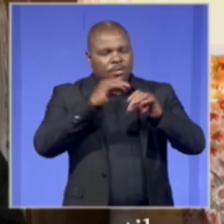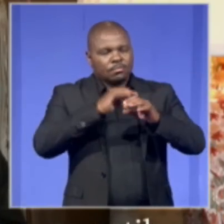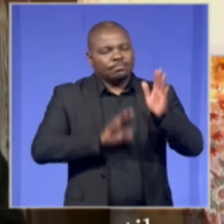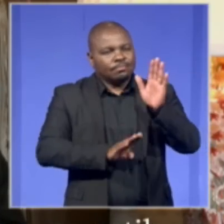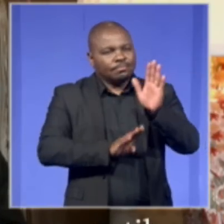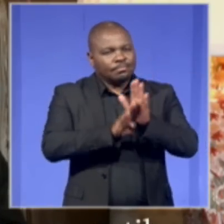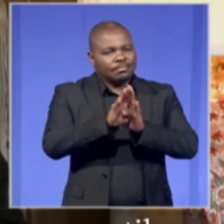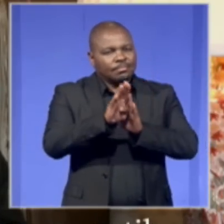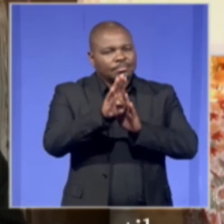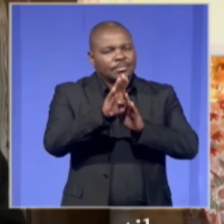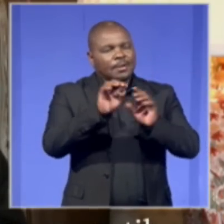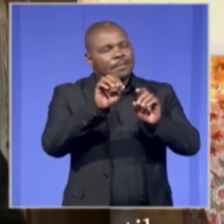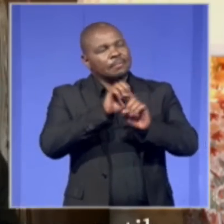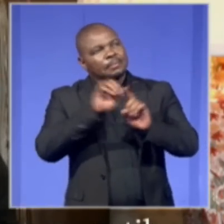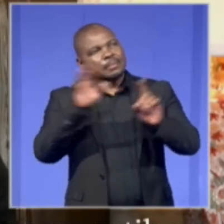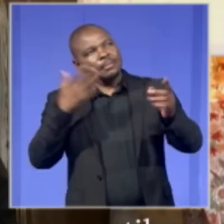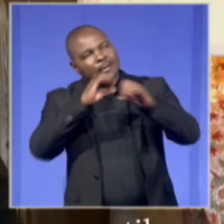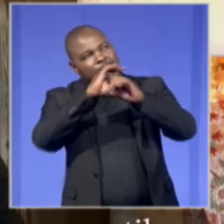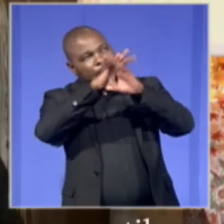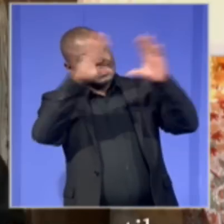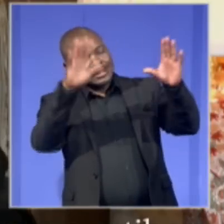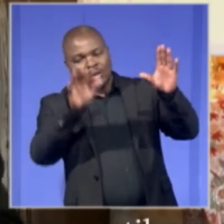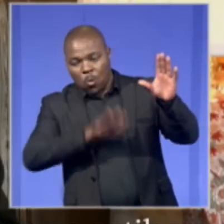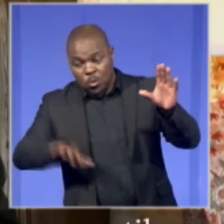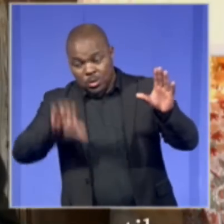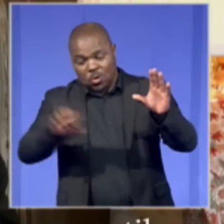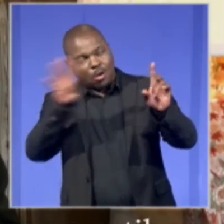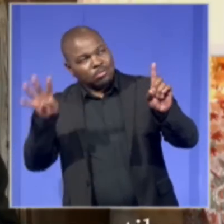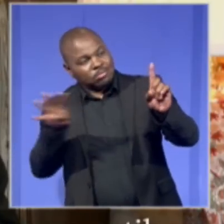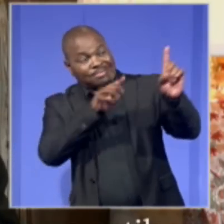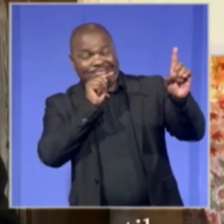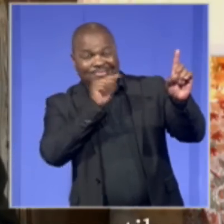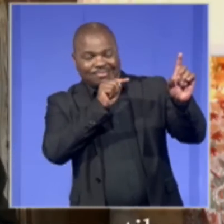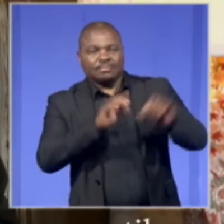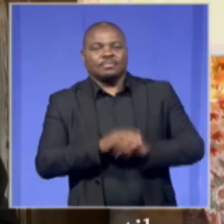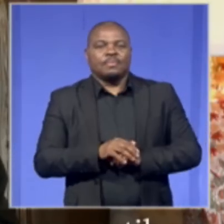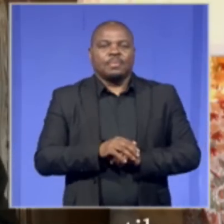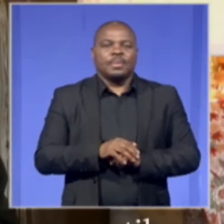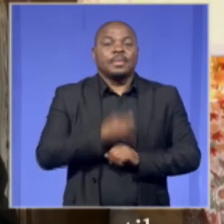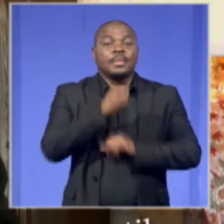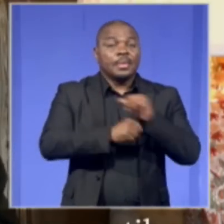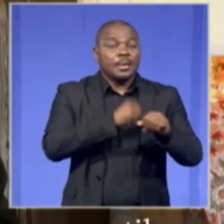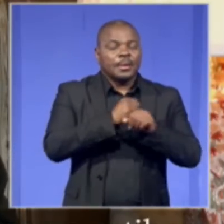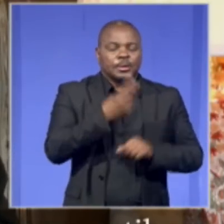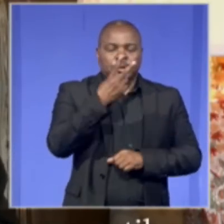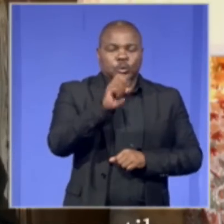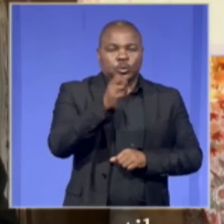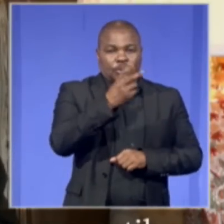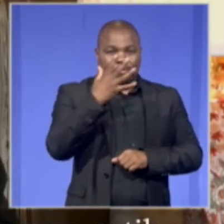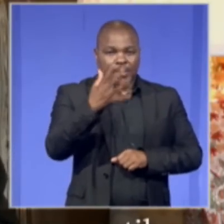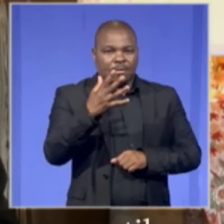for the country. In 2025, we will be hosting the